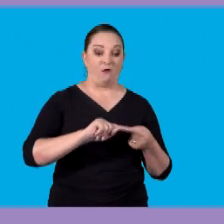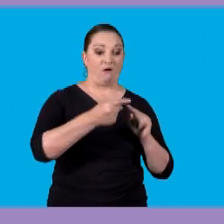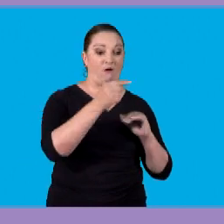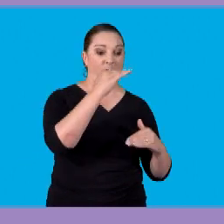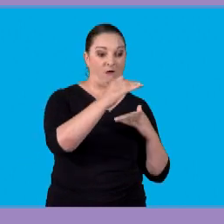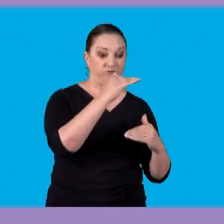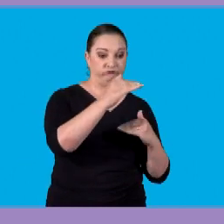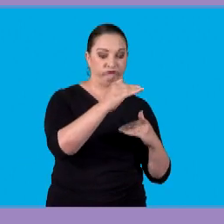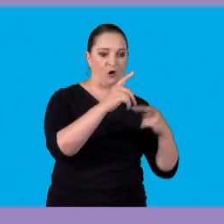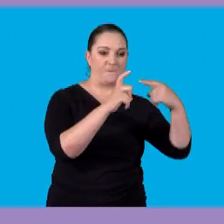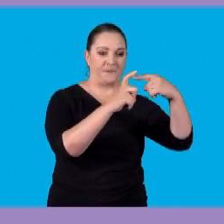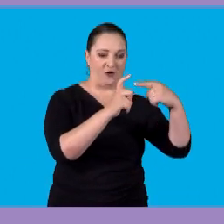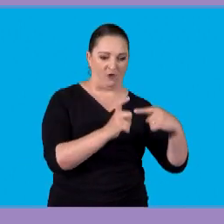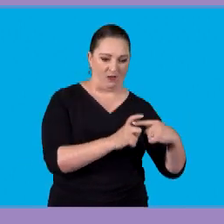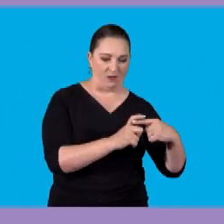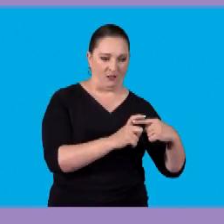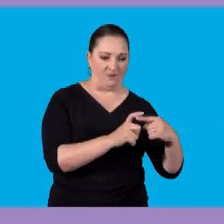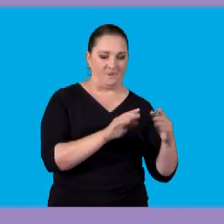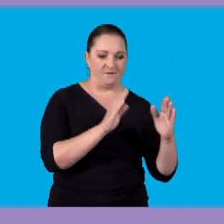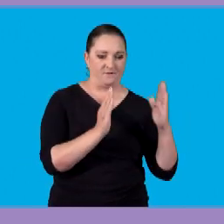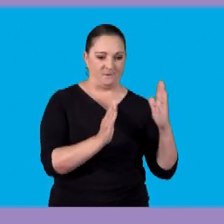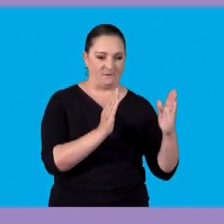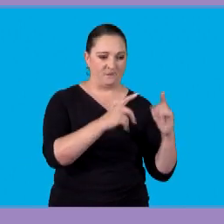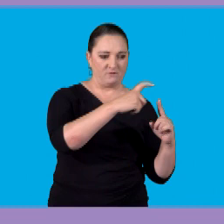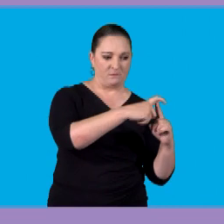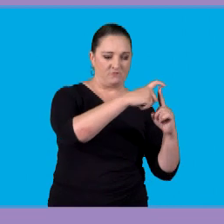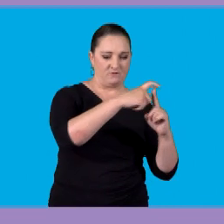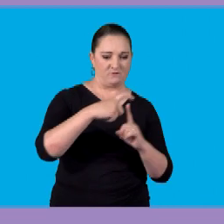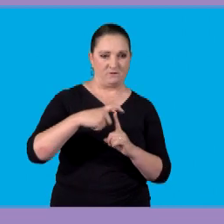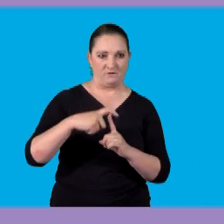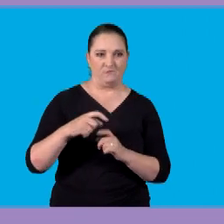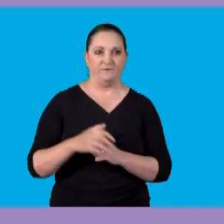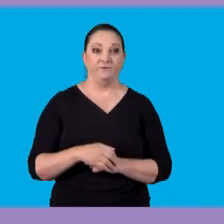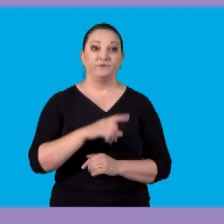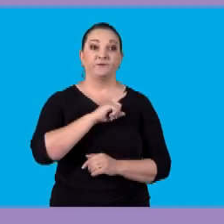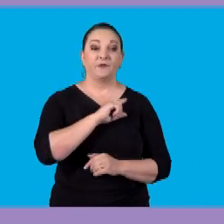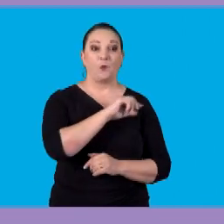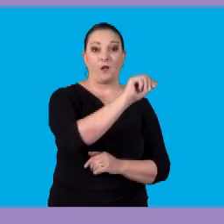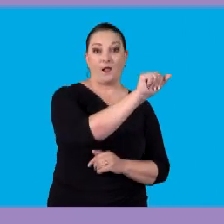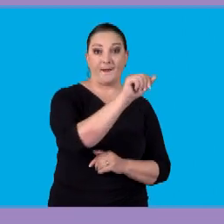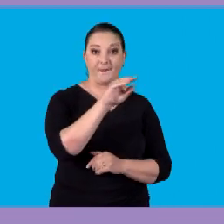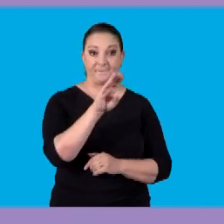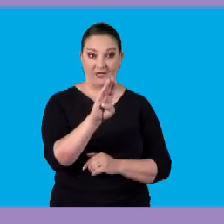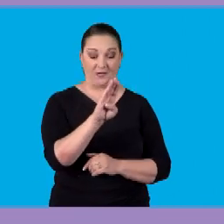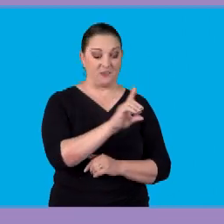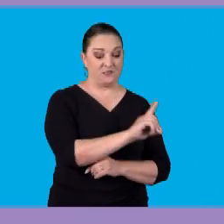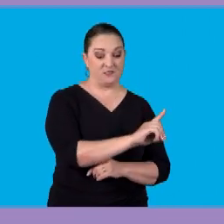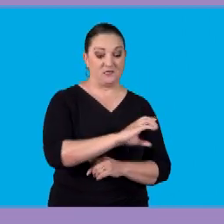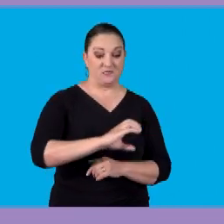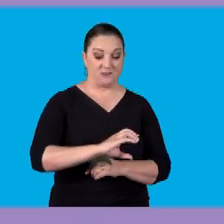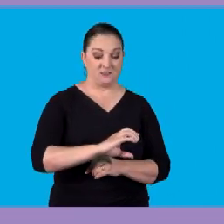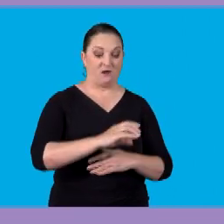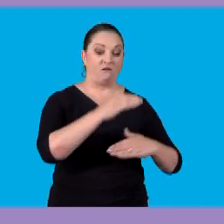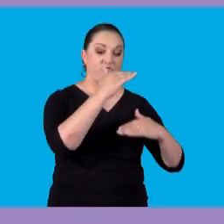the opposite sides are parallel. So AB is a parallel to DC, and of